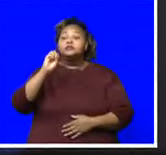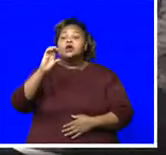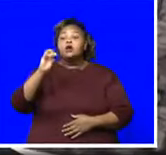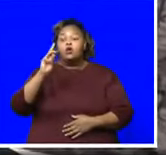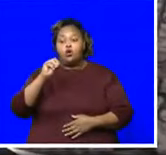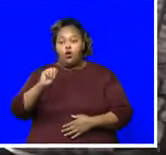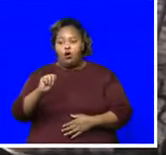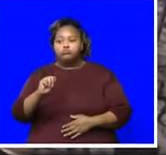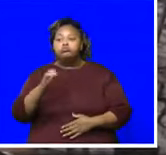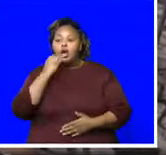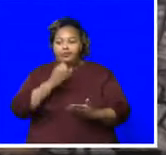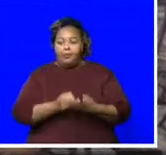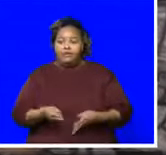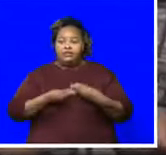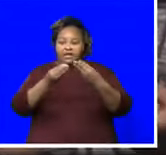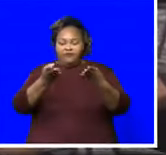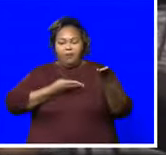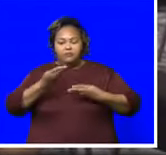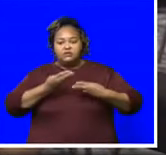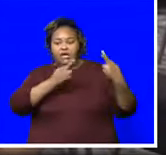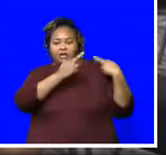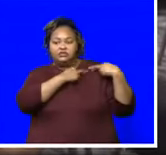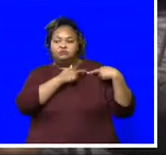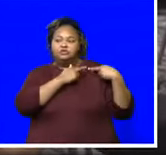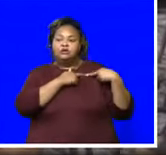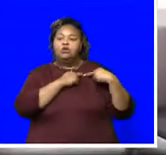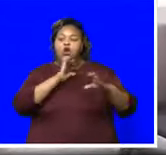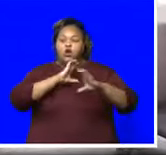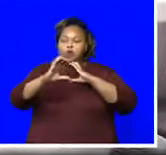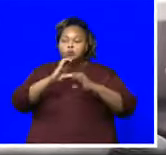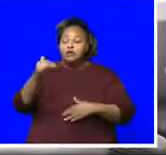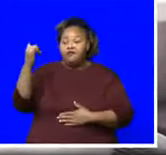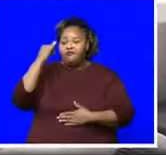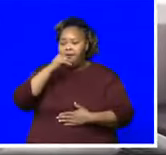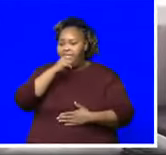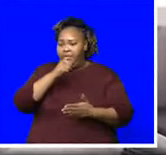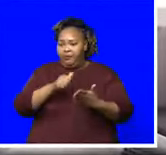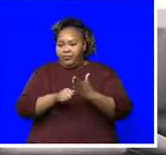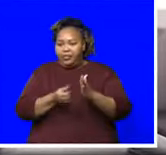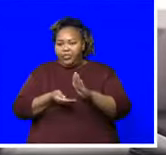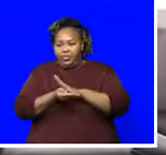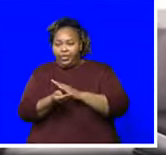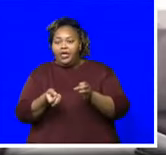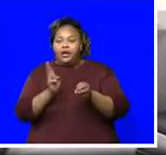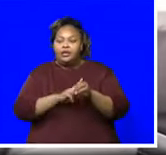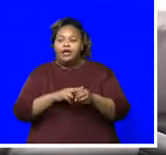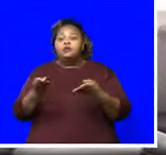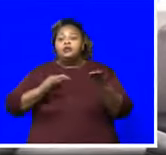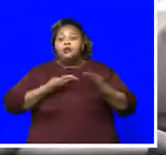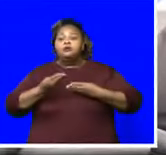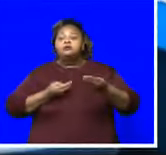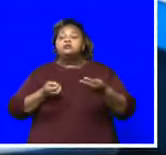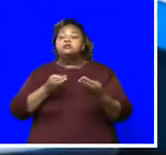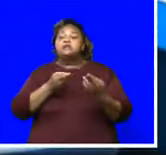ukuxhumana netincingo kanye nalabathutha impahla lethengwe kulamanye emave phecelezi courier timvume de